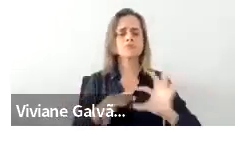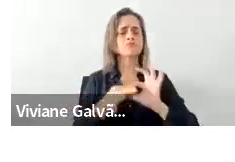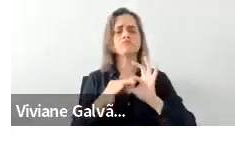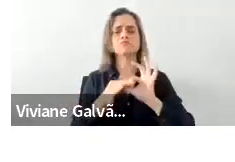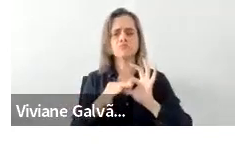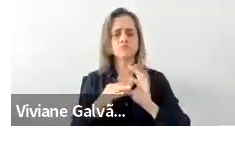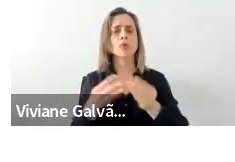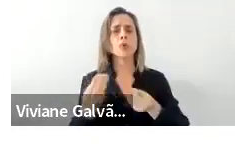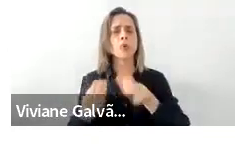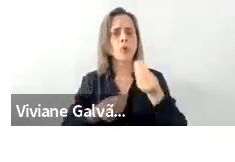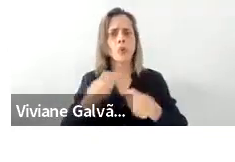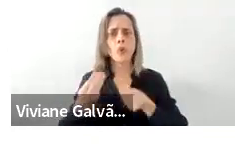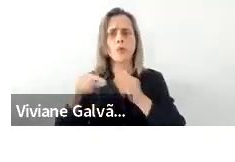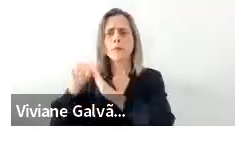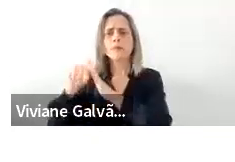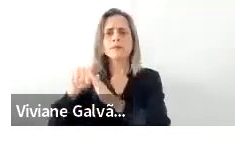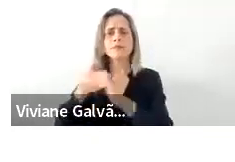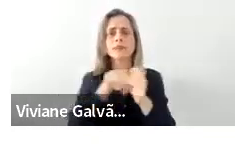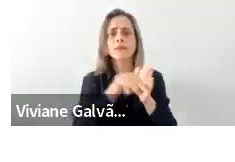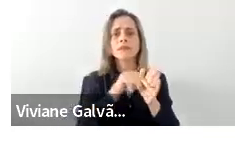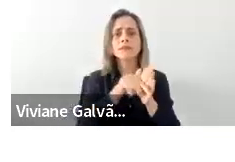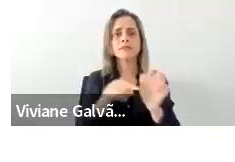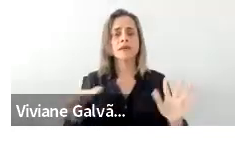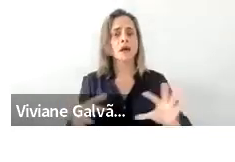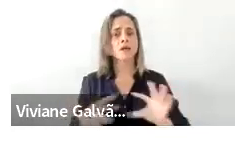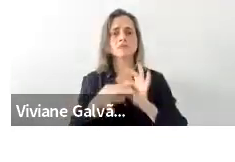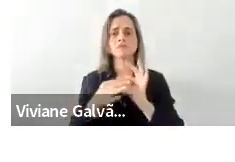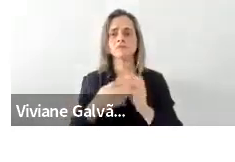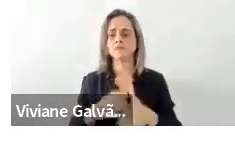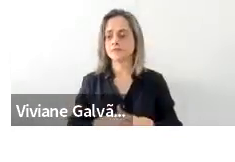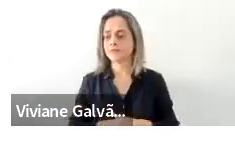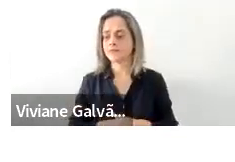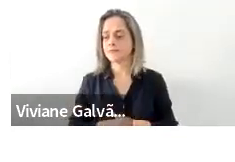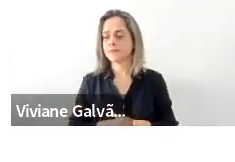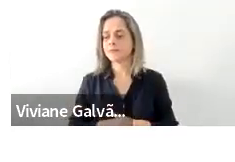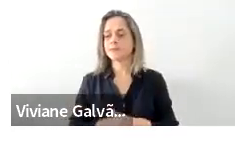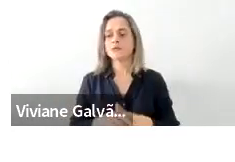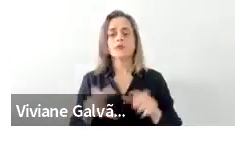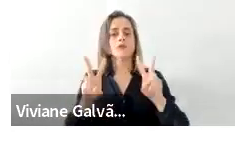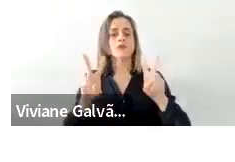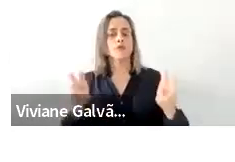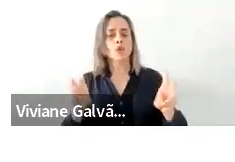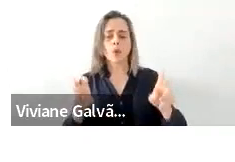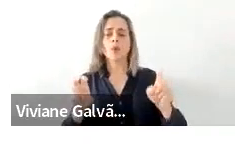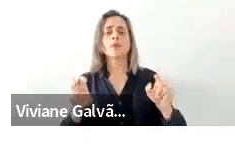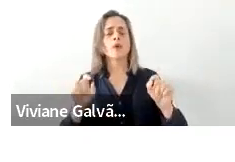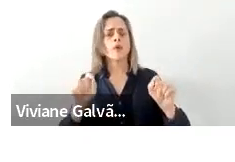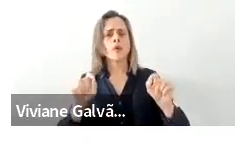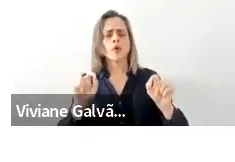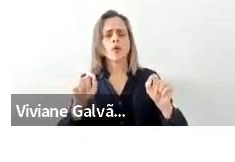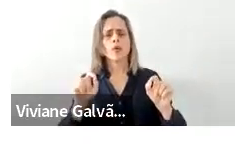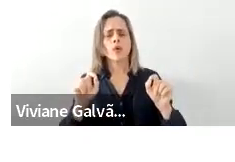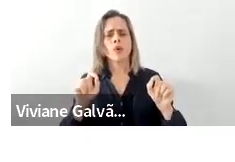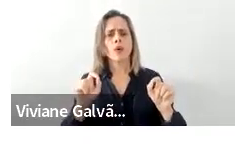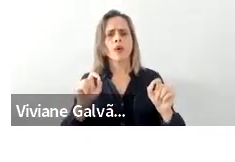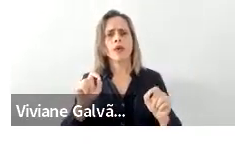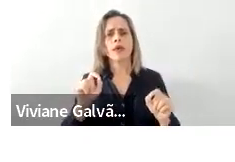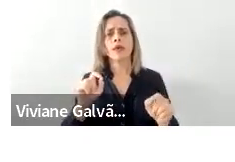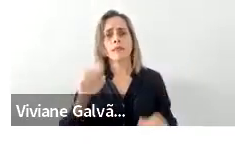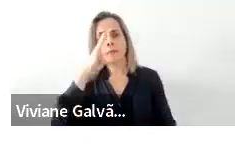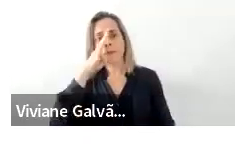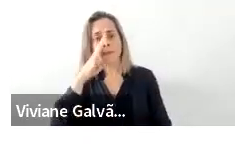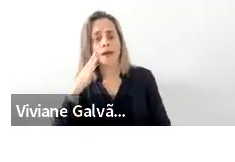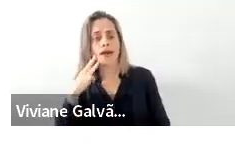whatever the discussion in Marx or Vygotsky of method in the abstract, at the end of the